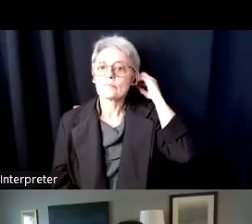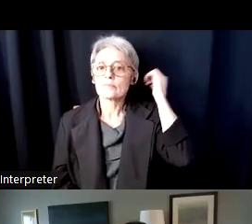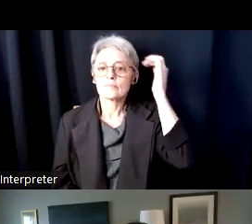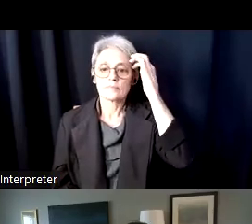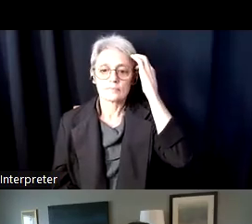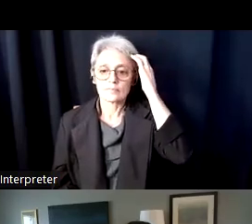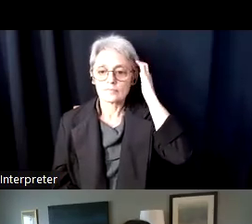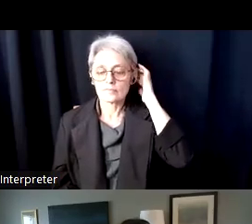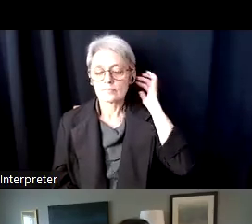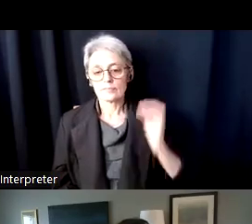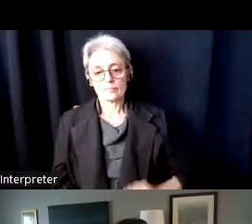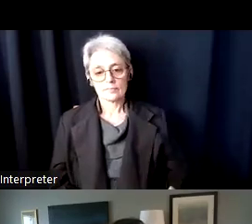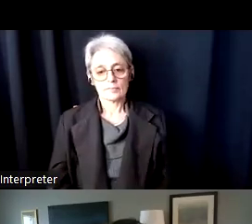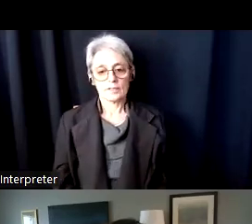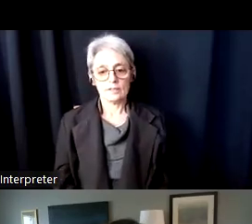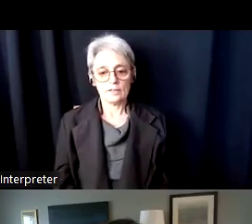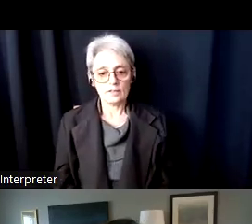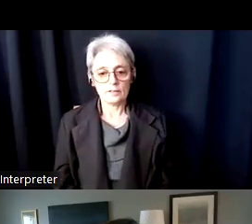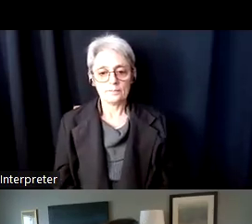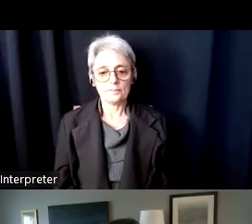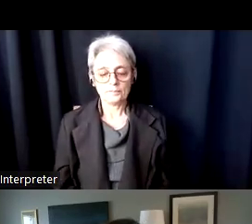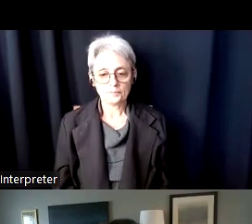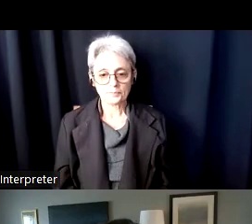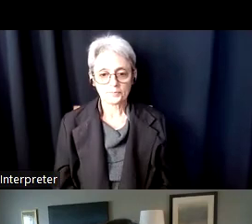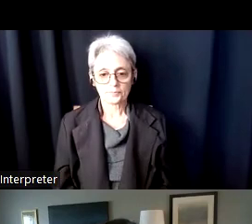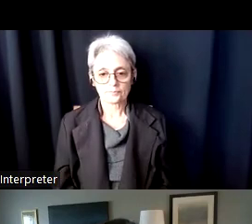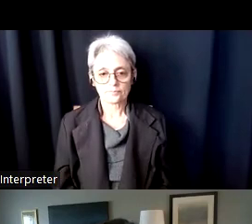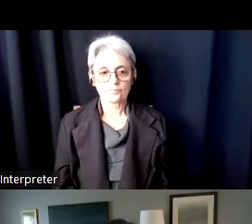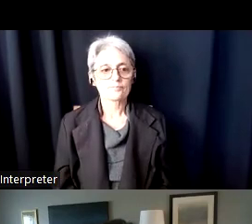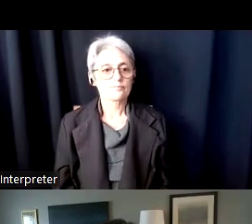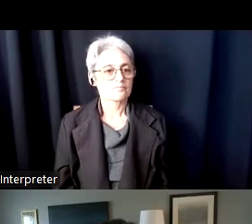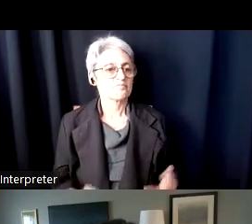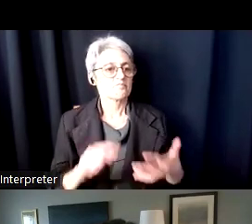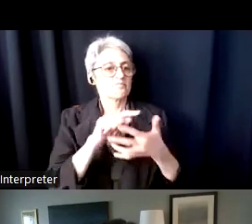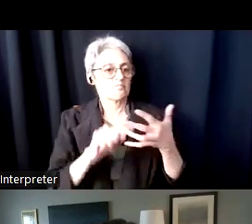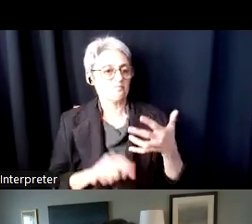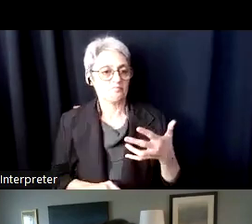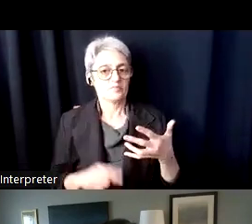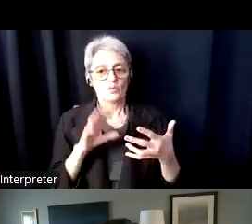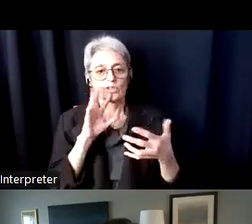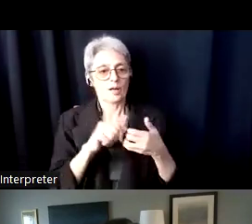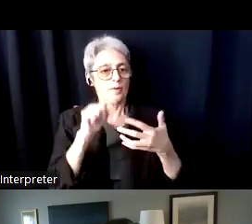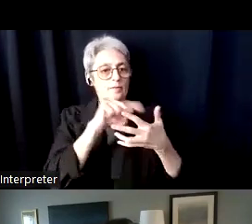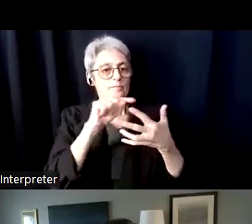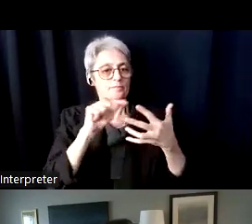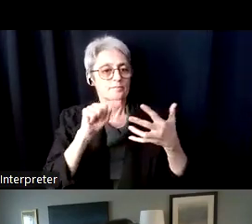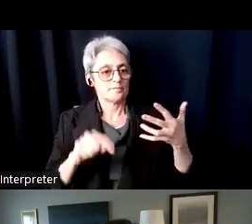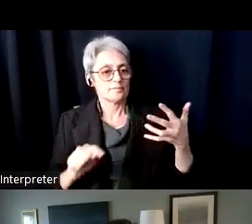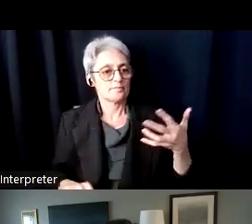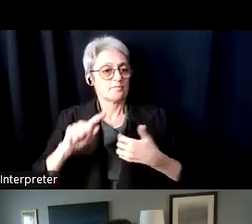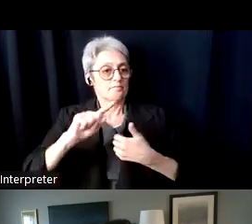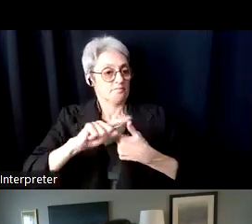Today, we're going to cover a few topics, including the Wisconsin Long-Term Care Waiver Program landscape in Wisconsin,